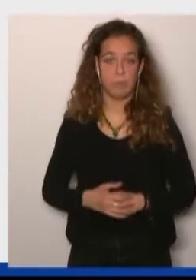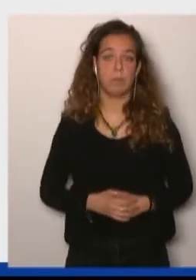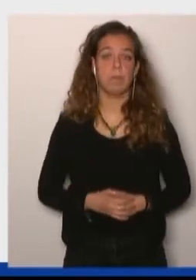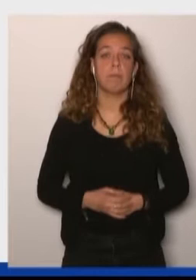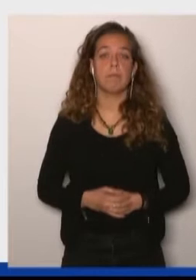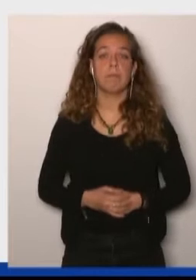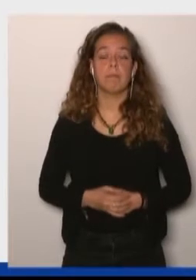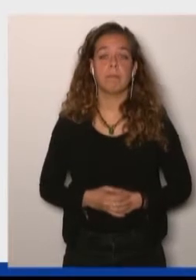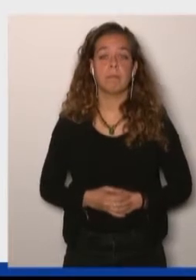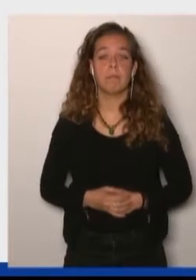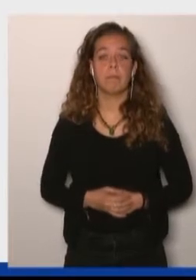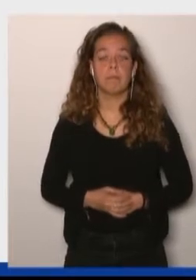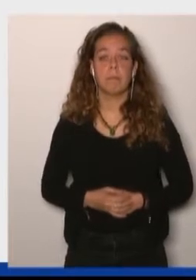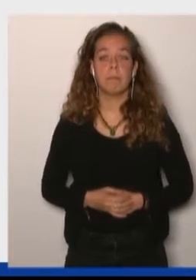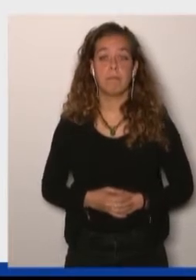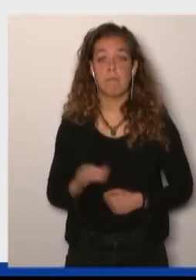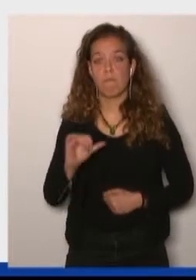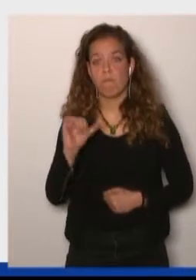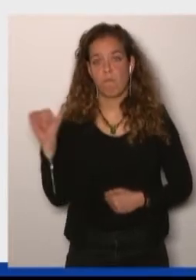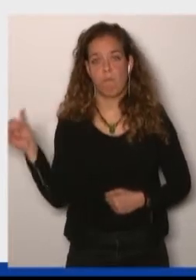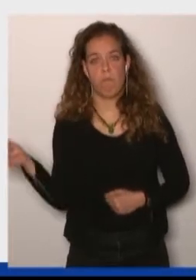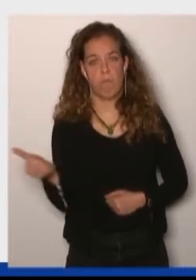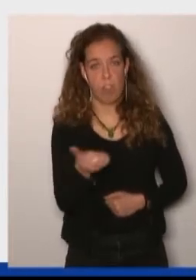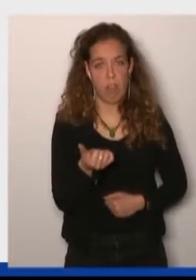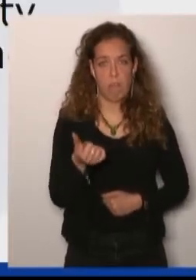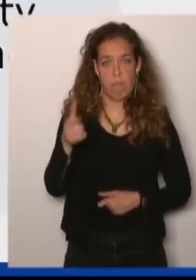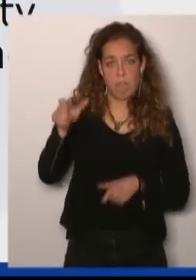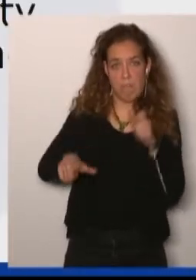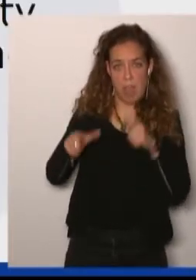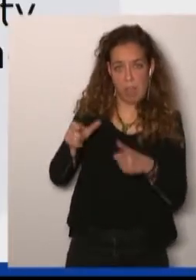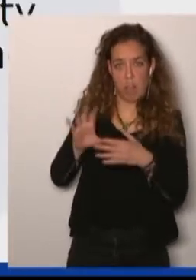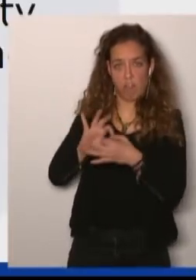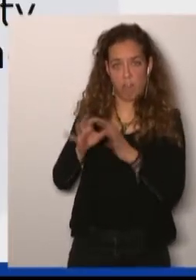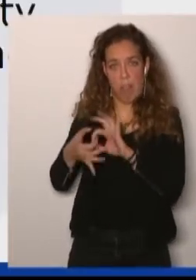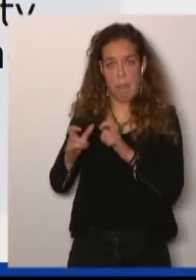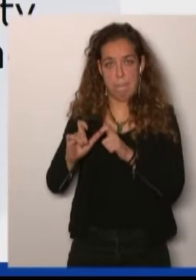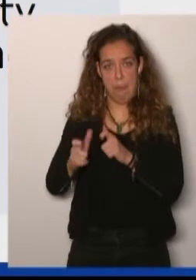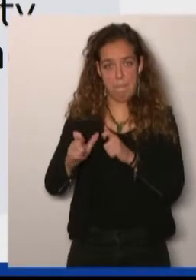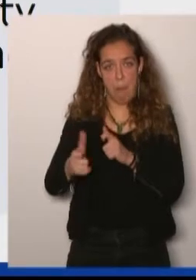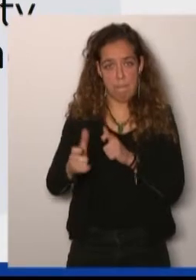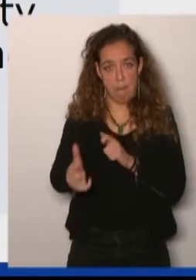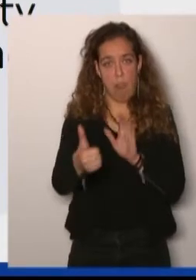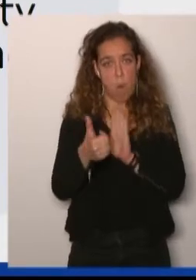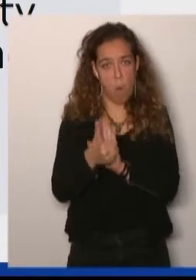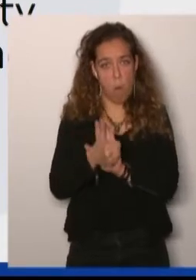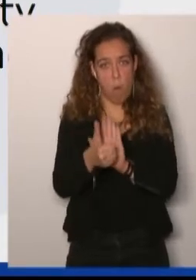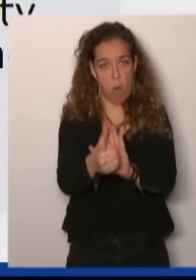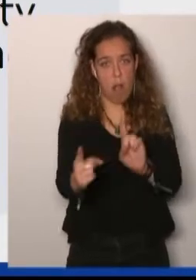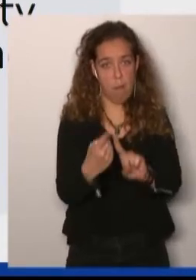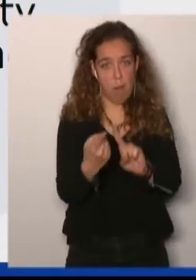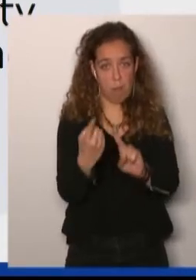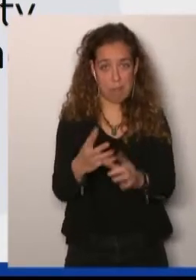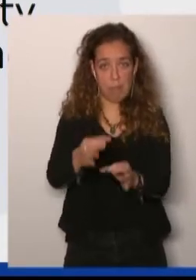our overall objective to really increase timely access to innovation for children with cancer. Now, with that in